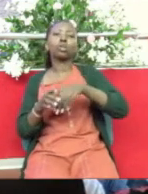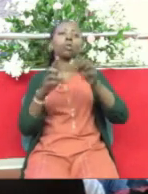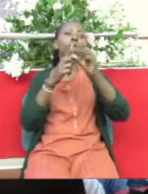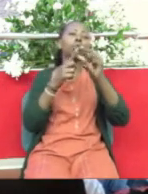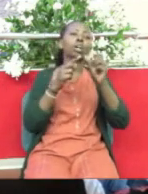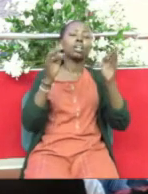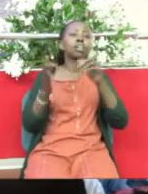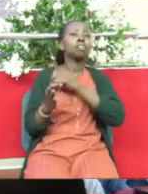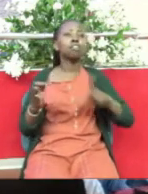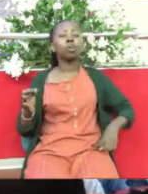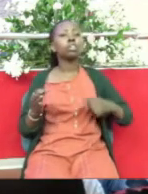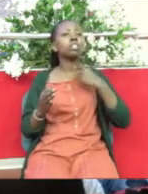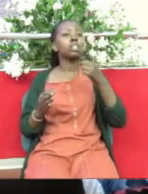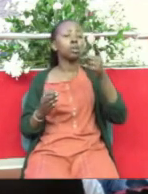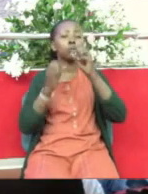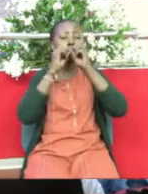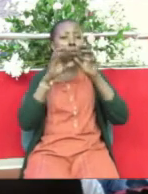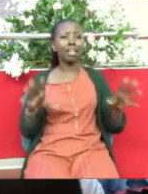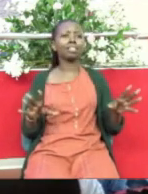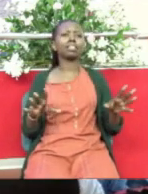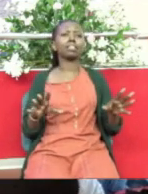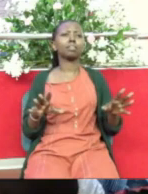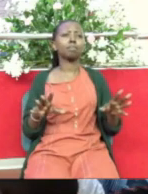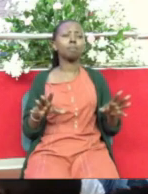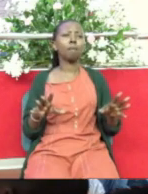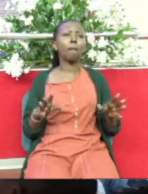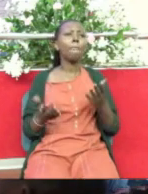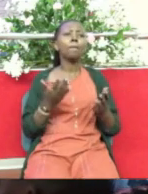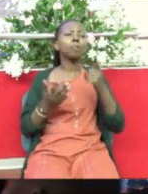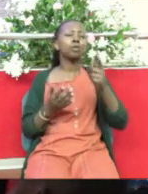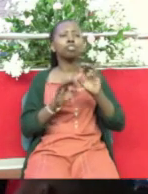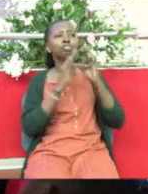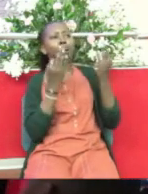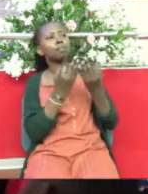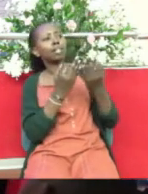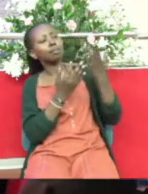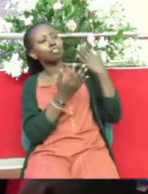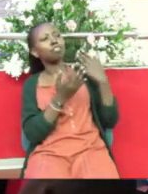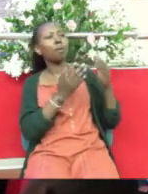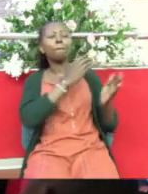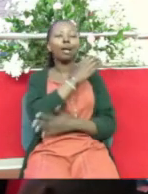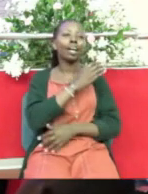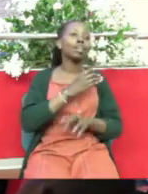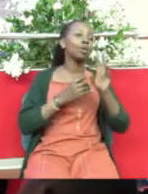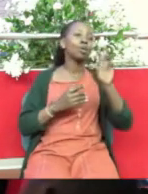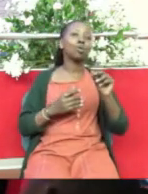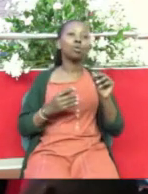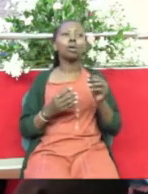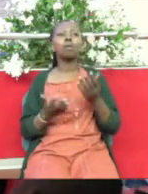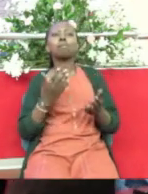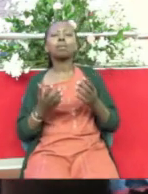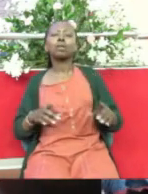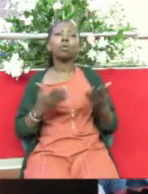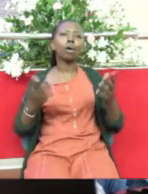of the Lord? Je, Bwana amesema wewe ni mbarikiwa. It does not matter where you come from. Haijalishi umetoka wapi. It doesn't matter the kind of community.